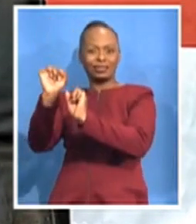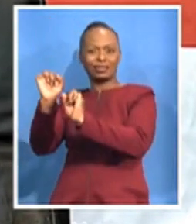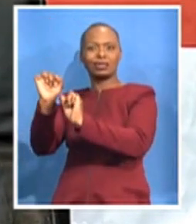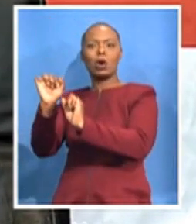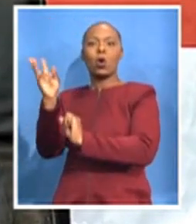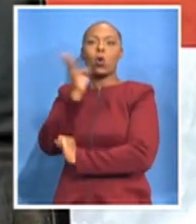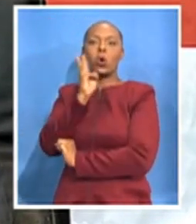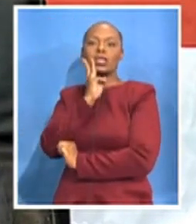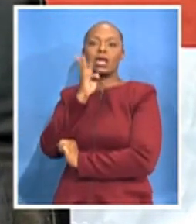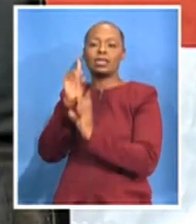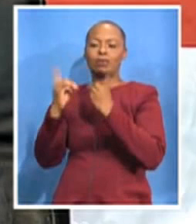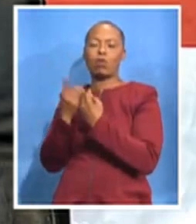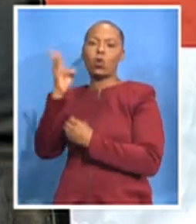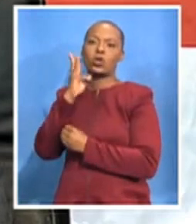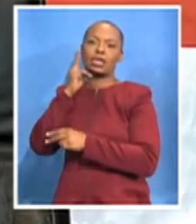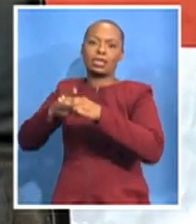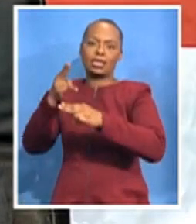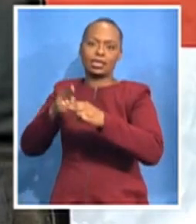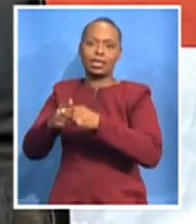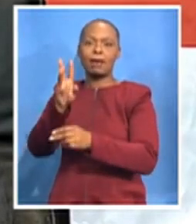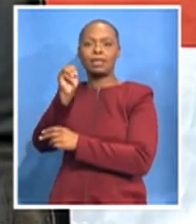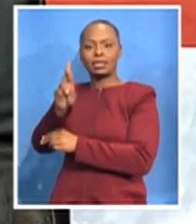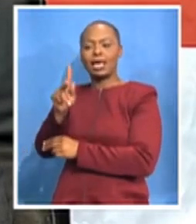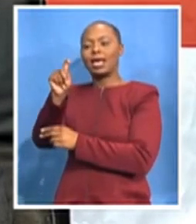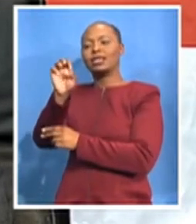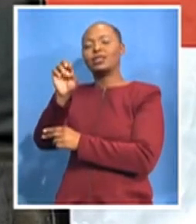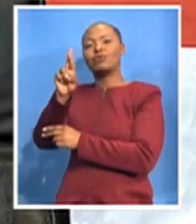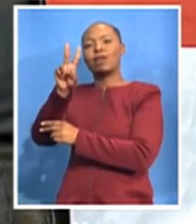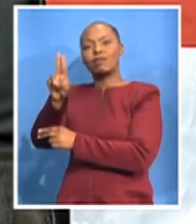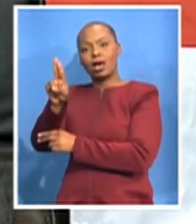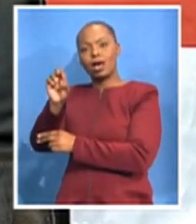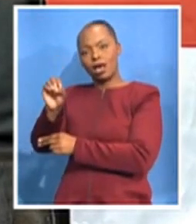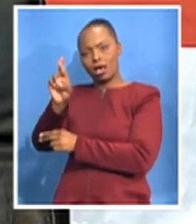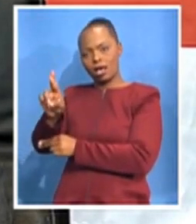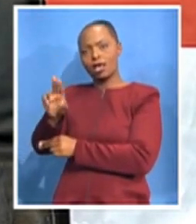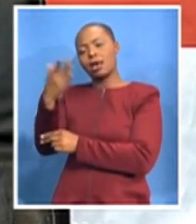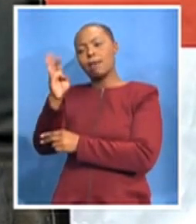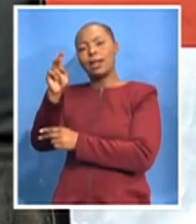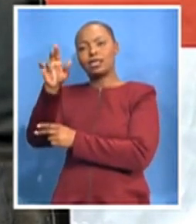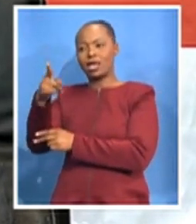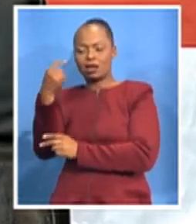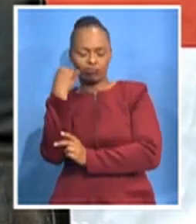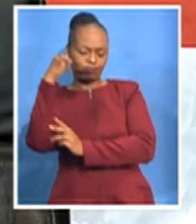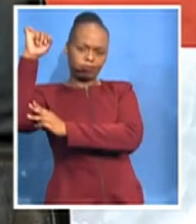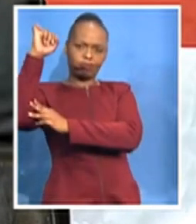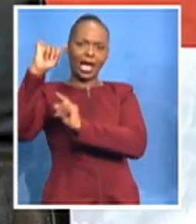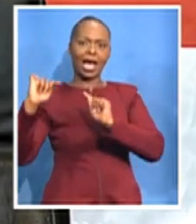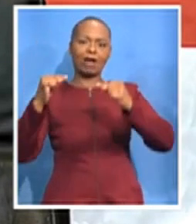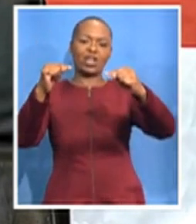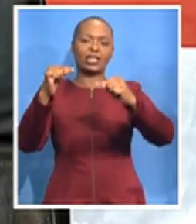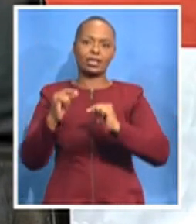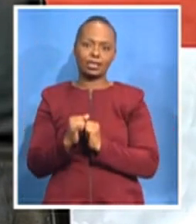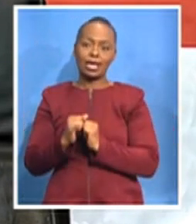Mr. Trevor Blazer, who then disputed this allegation that indeed LTE was not